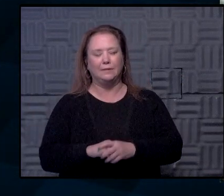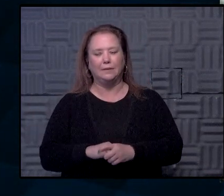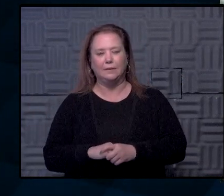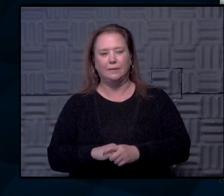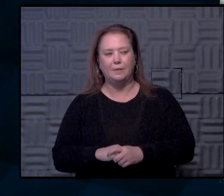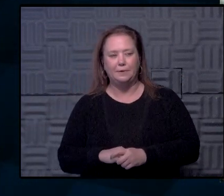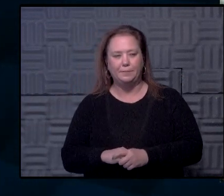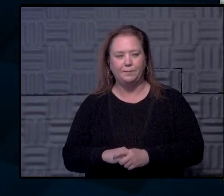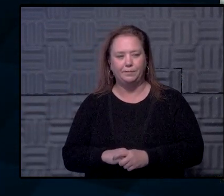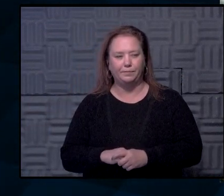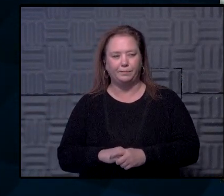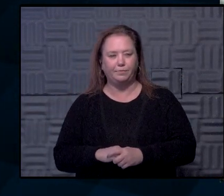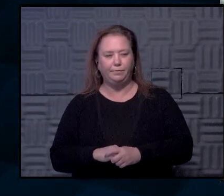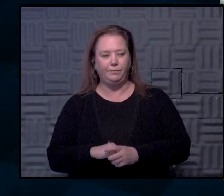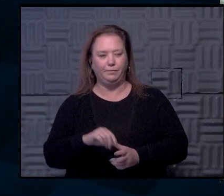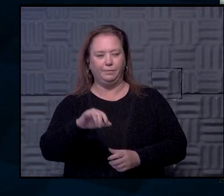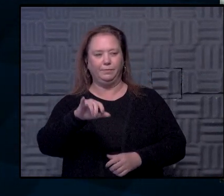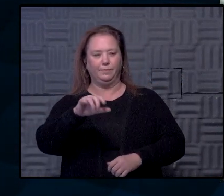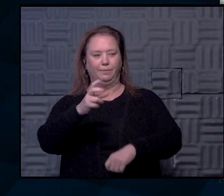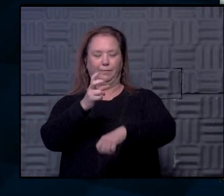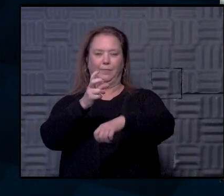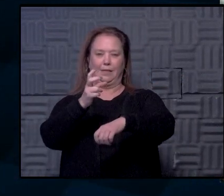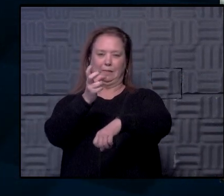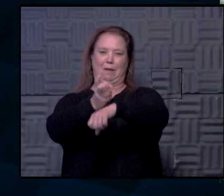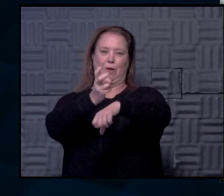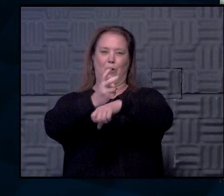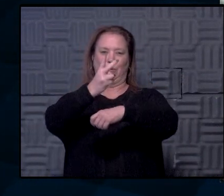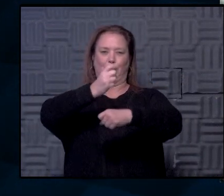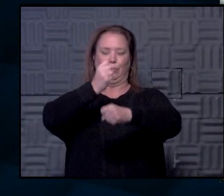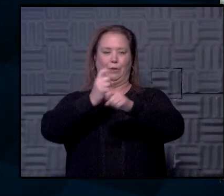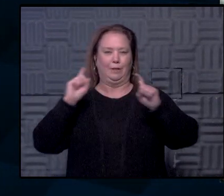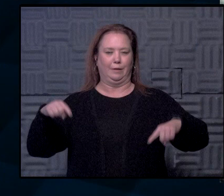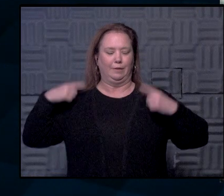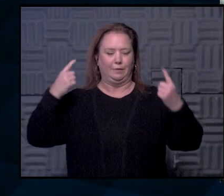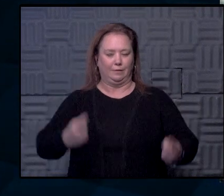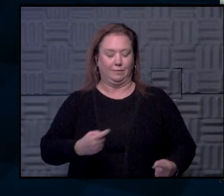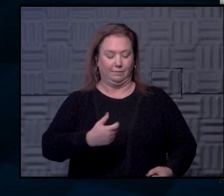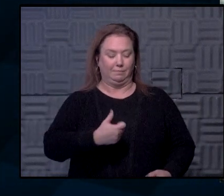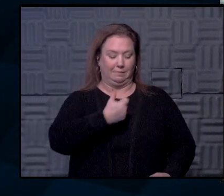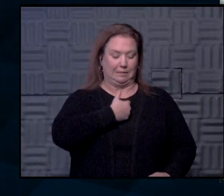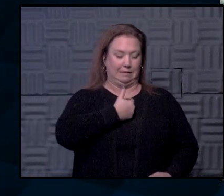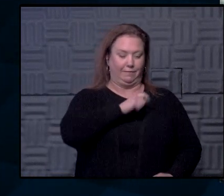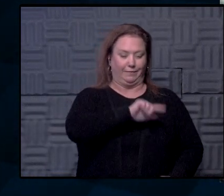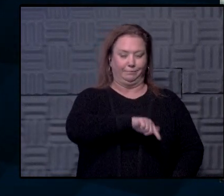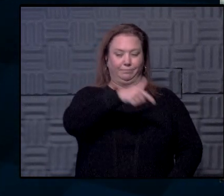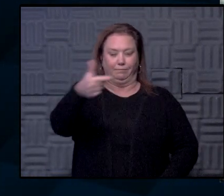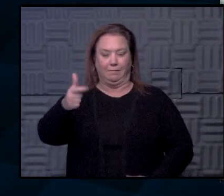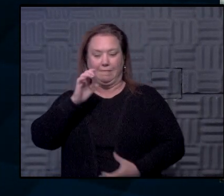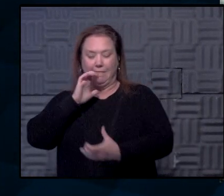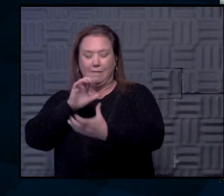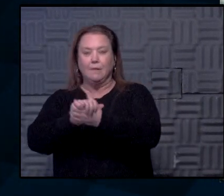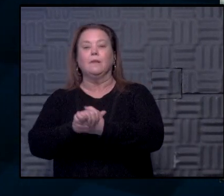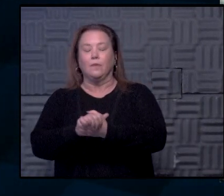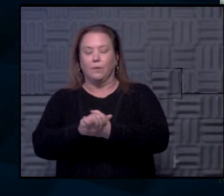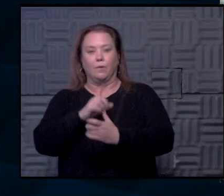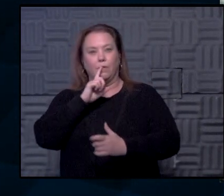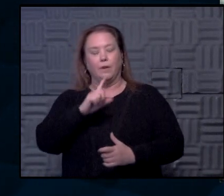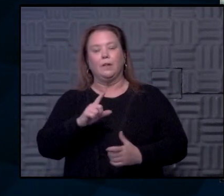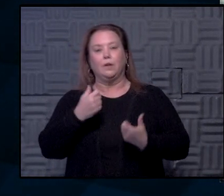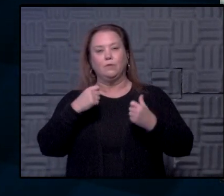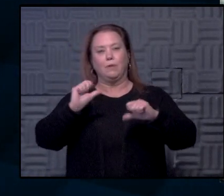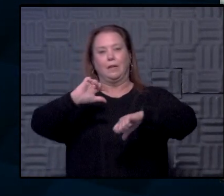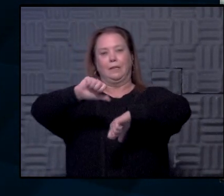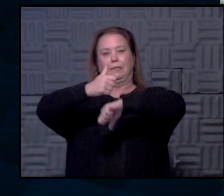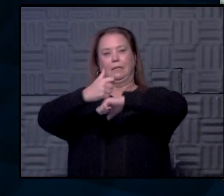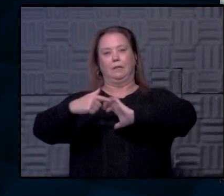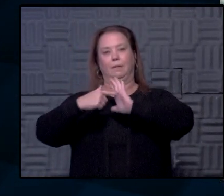Yeah, it's been a tough 2 years for my family. First with myself, then with my wife. But we're really trying to set an example